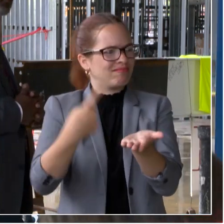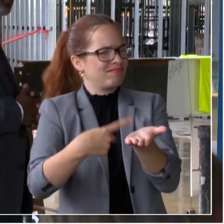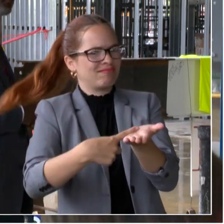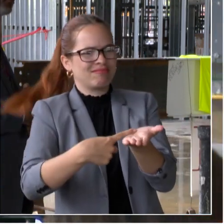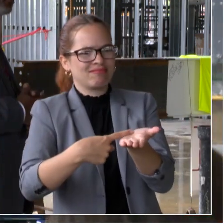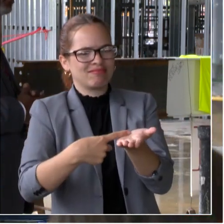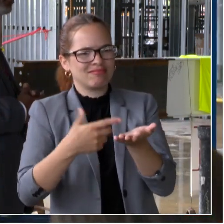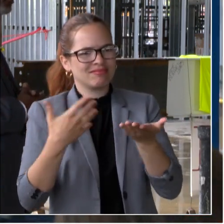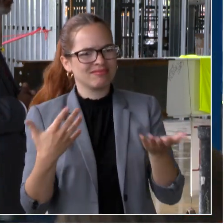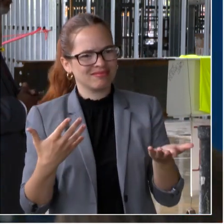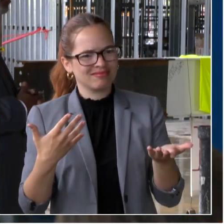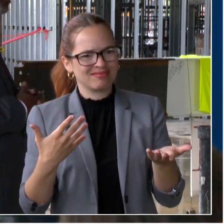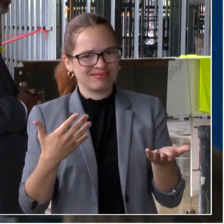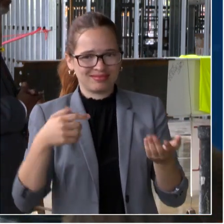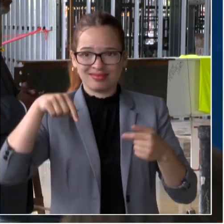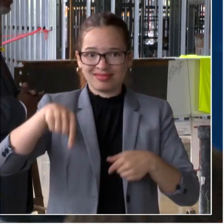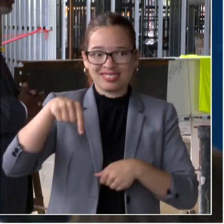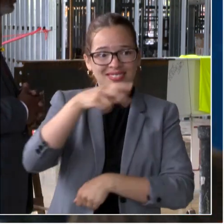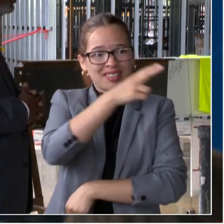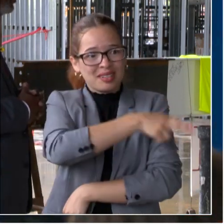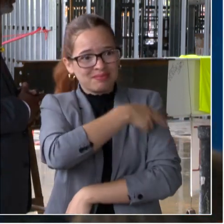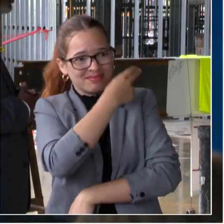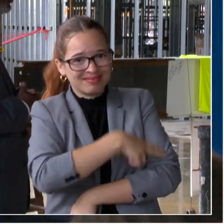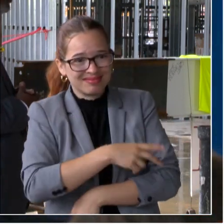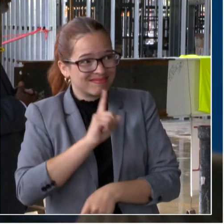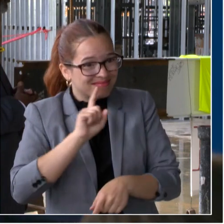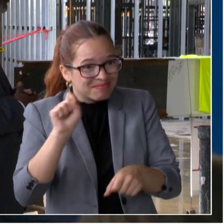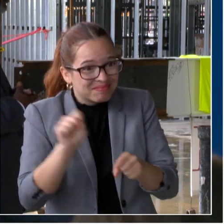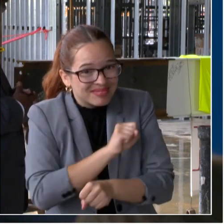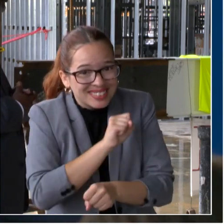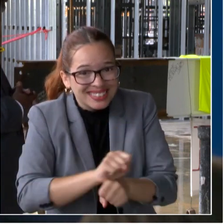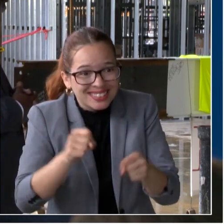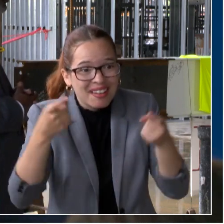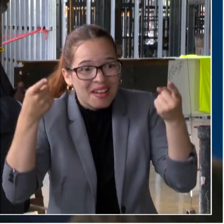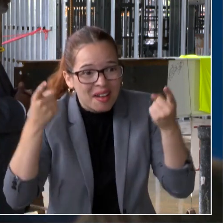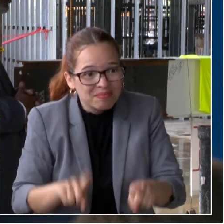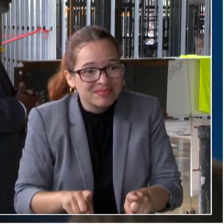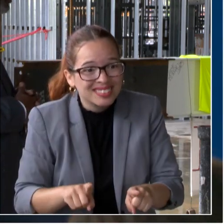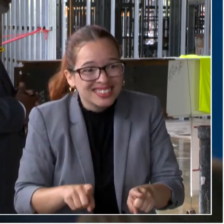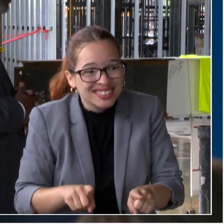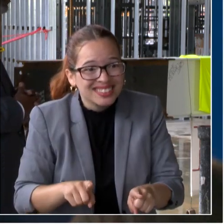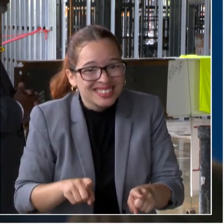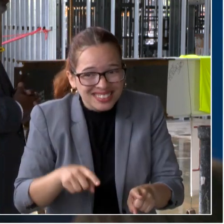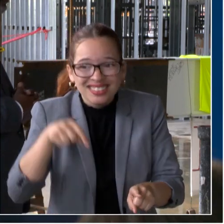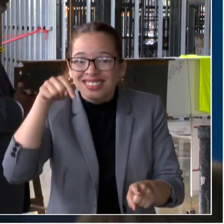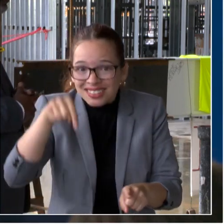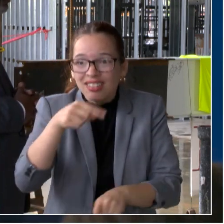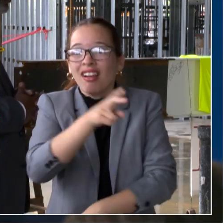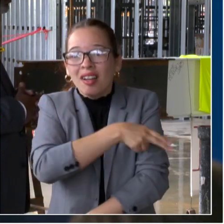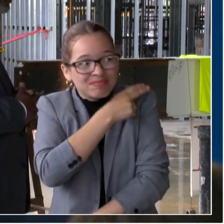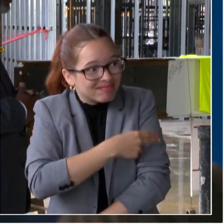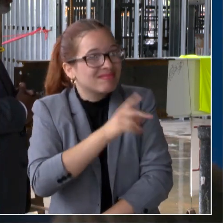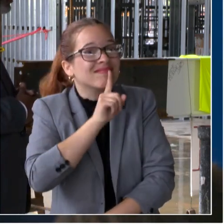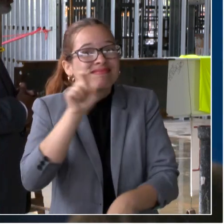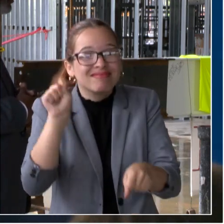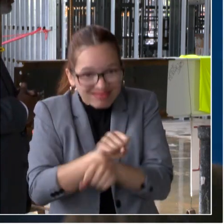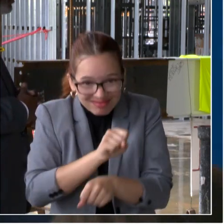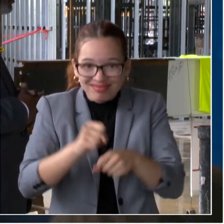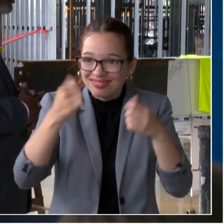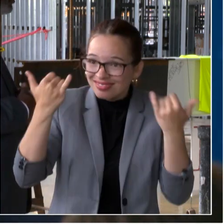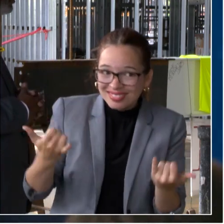Thank you very much, Trayon. Thank you all for such a wonderful, wonderful introduction and the opportunity for us to talk about what